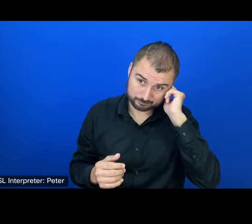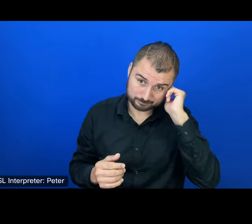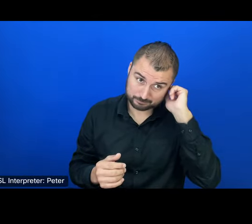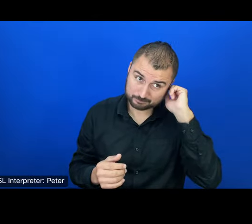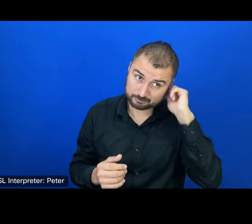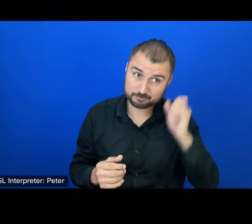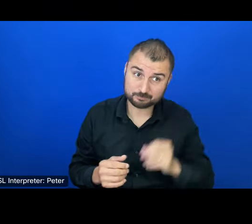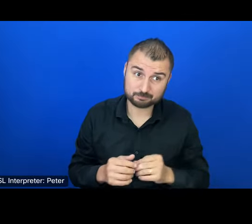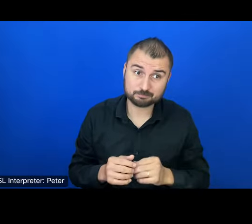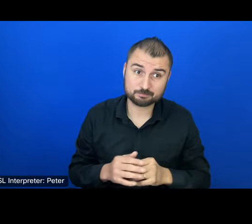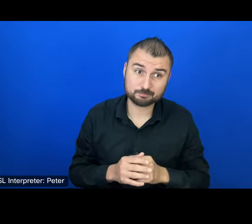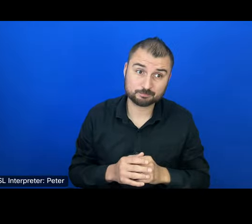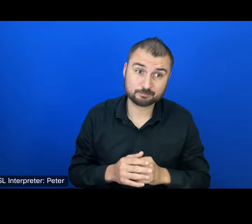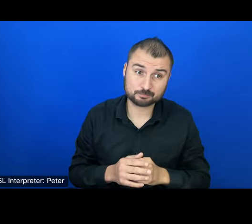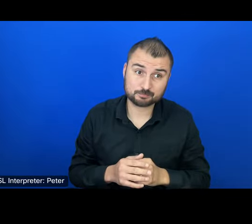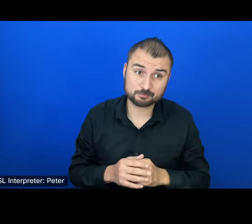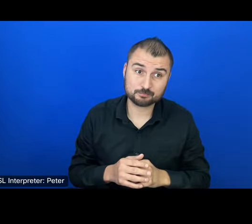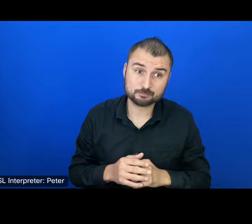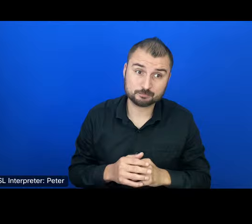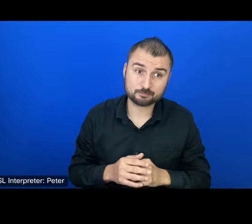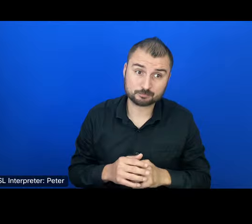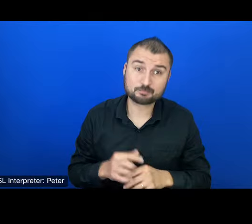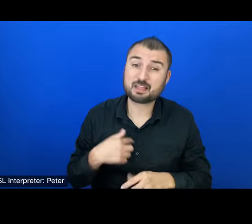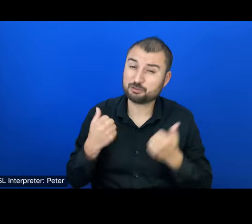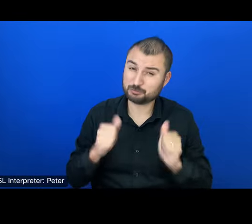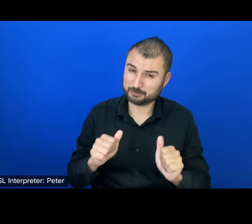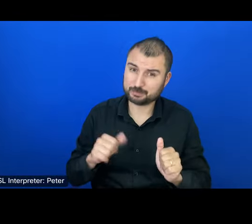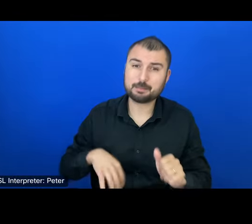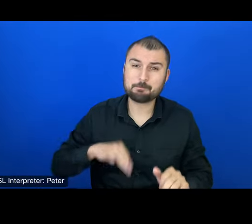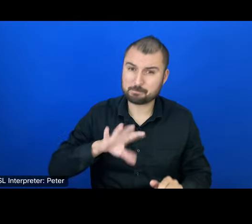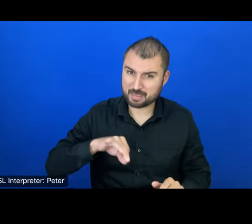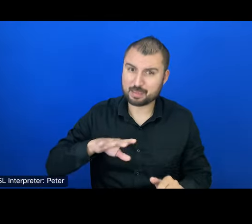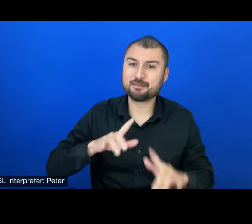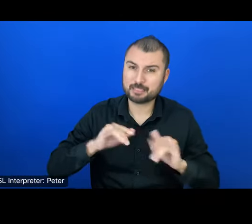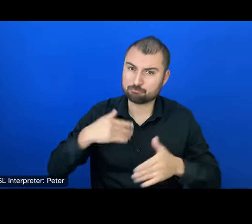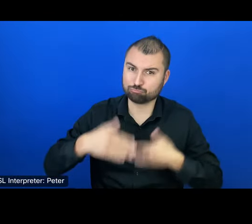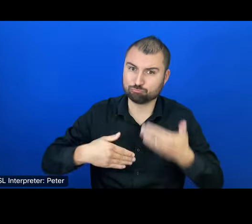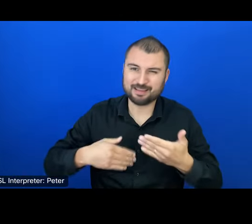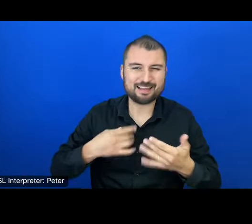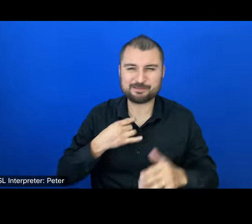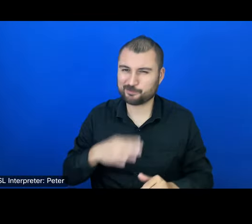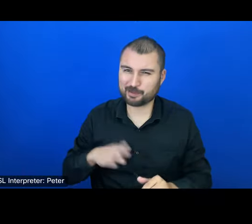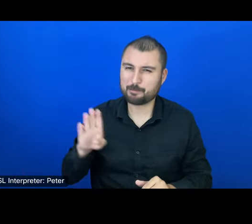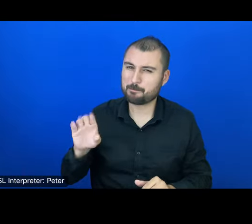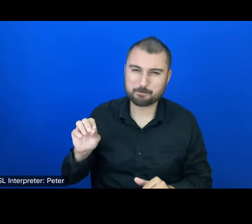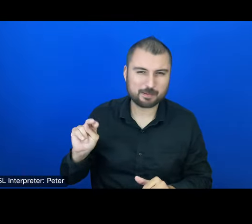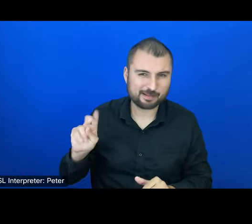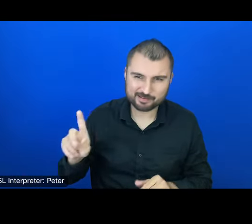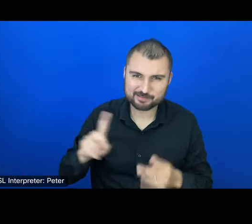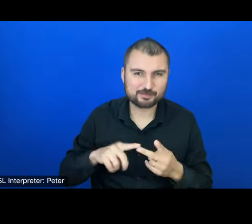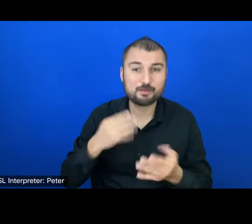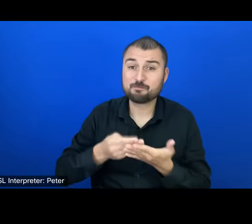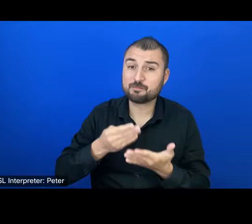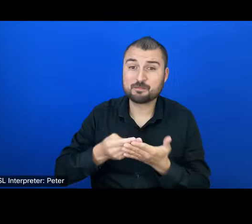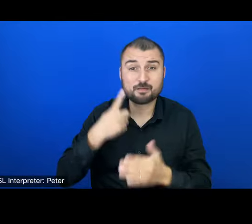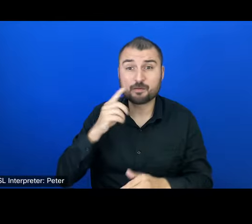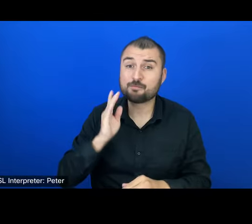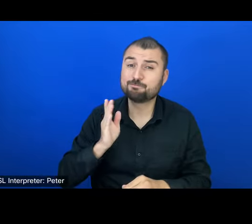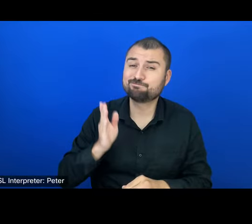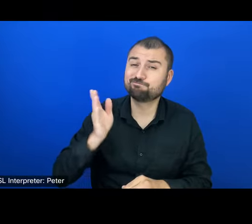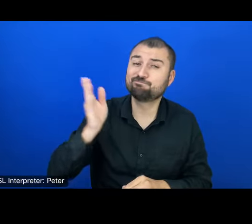Right, I try to pay as I go. I don't like to do bonding or funding for future. I try to do